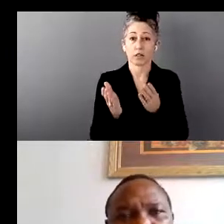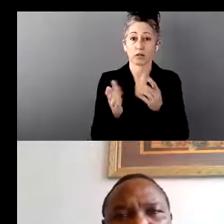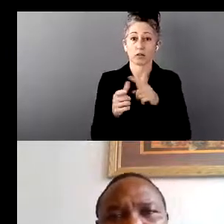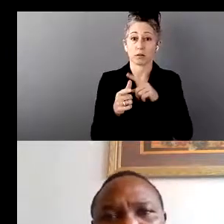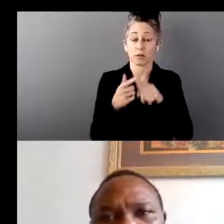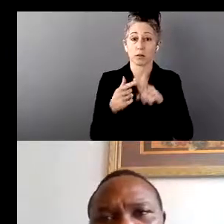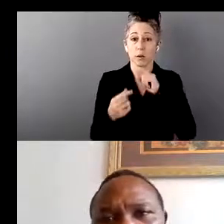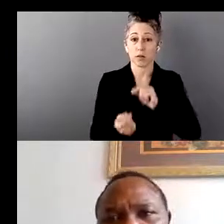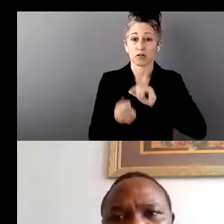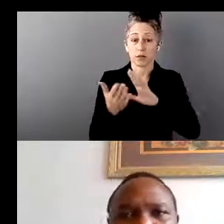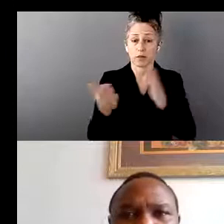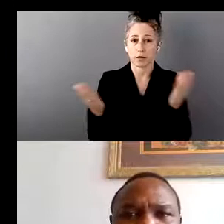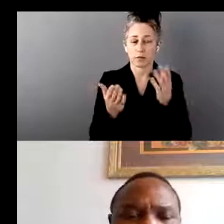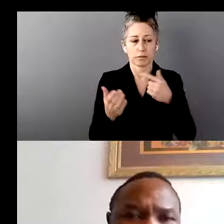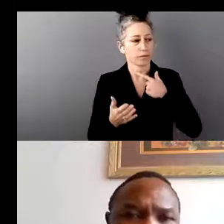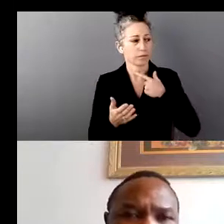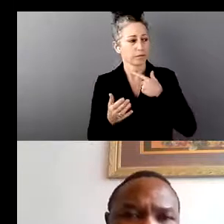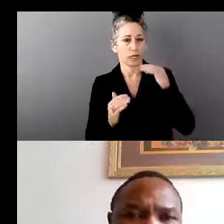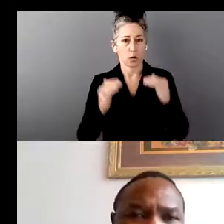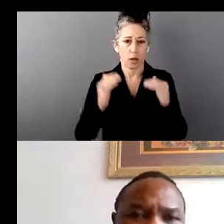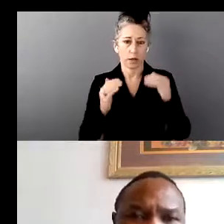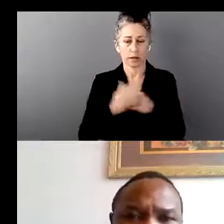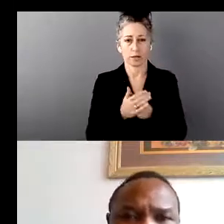inequalities, funding inequalities,